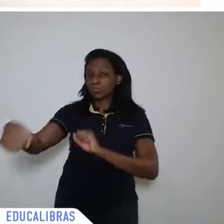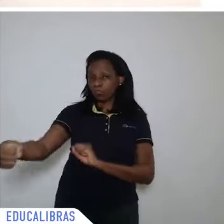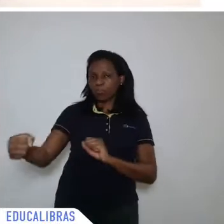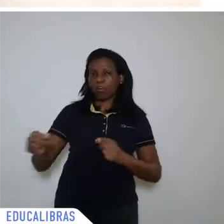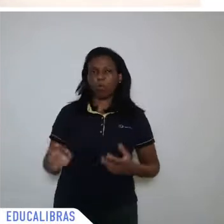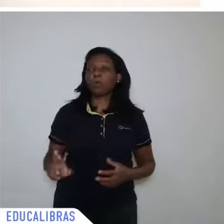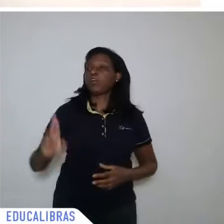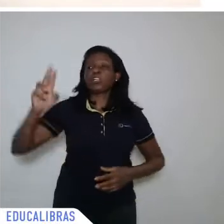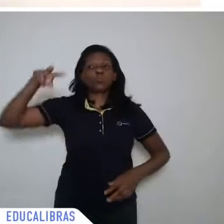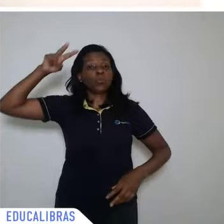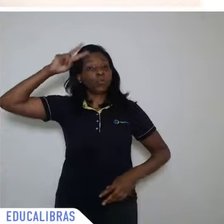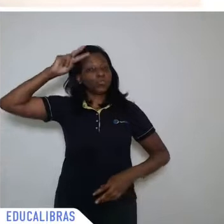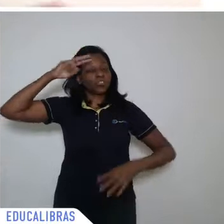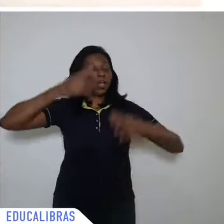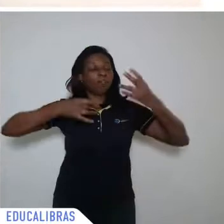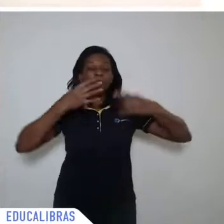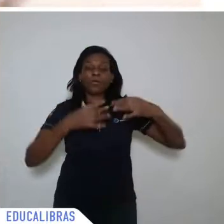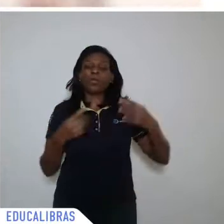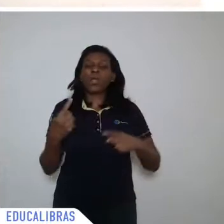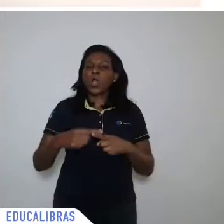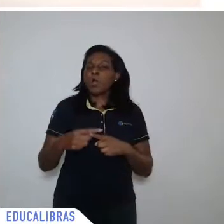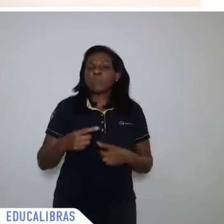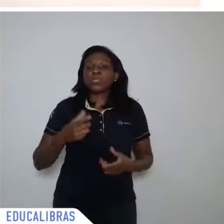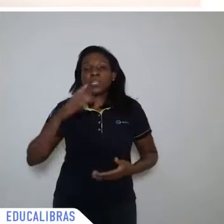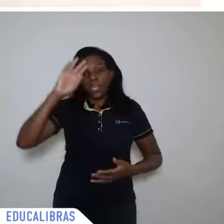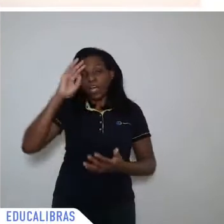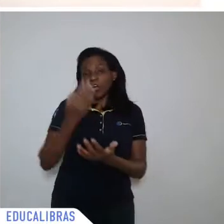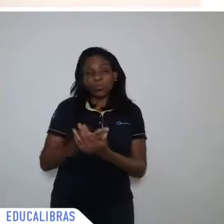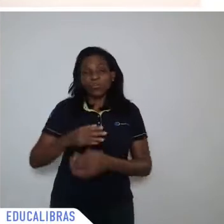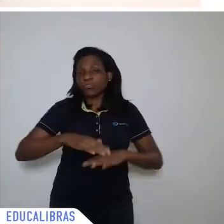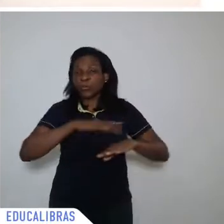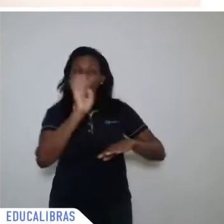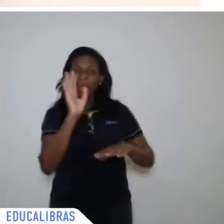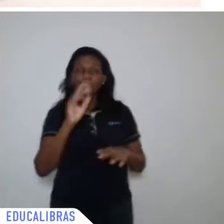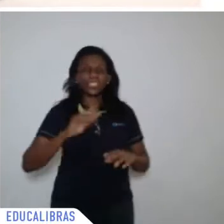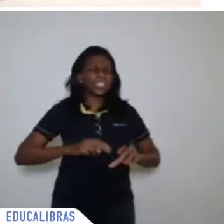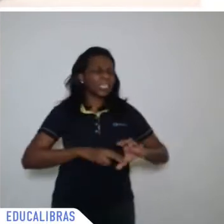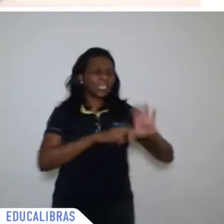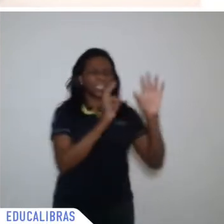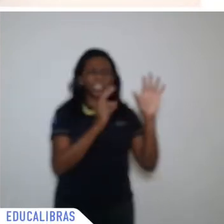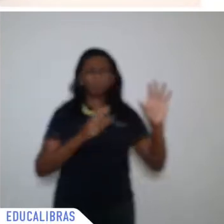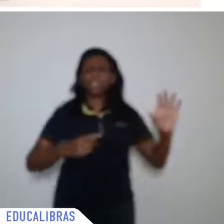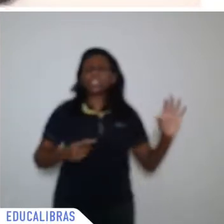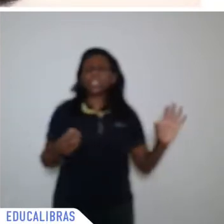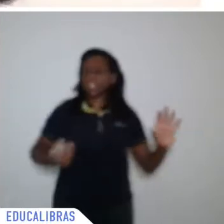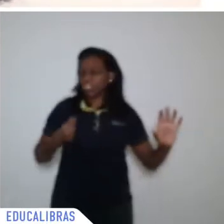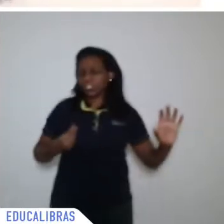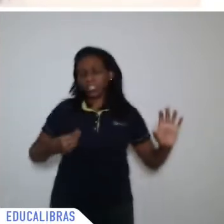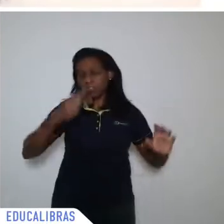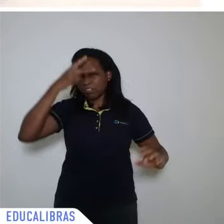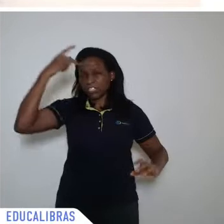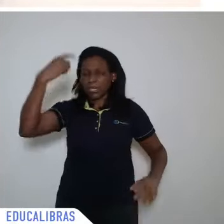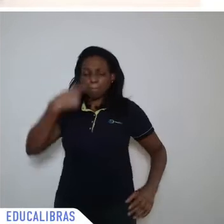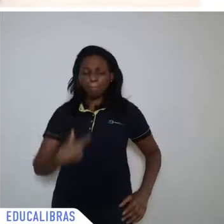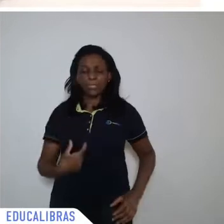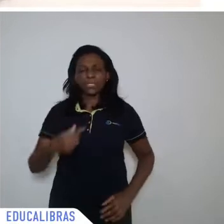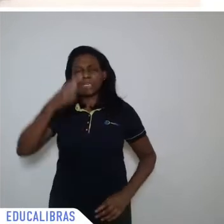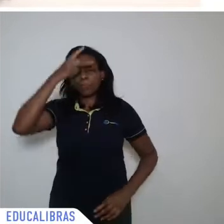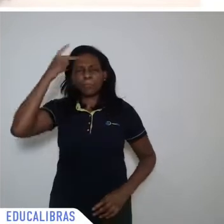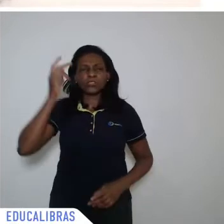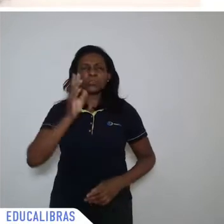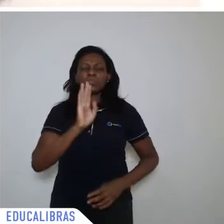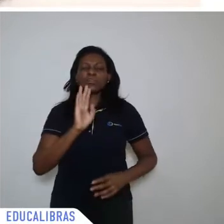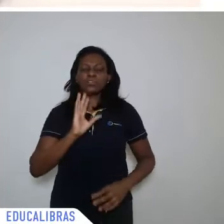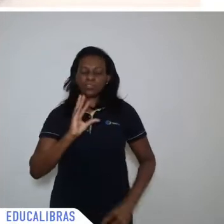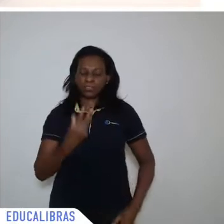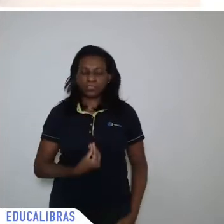studied by other people who are taking over my speech